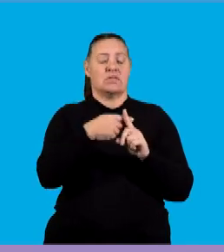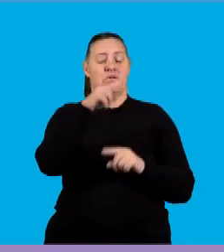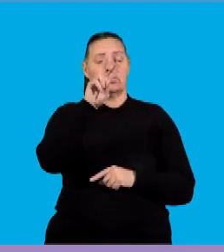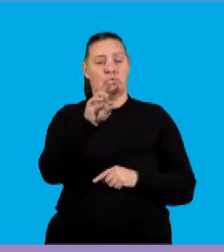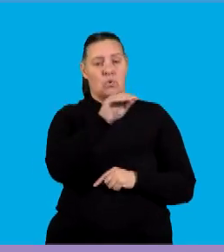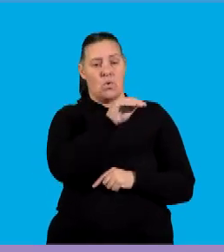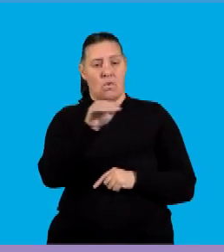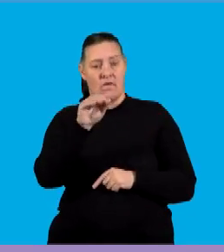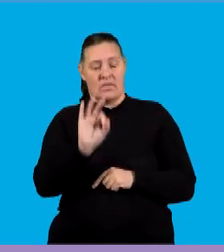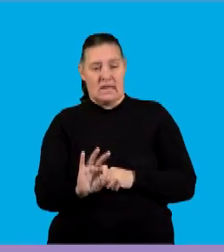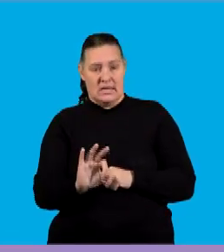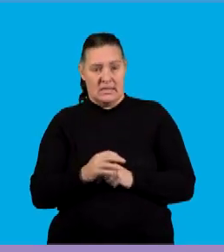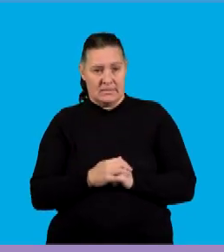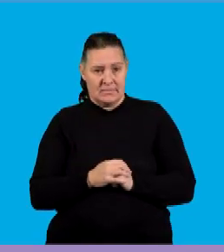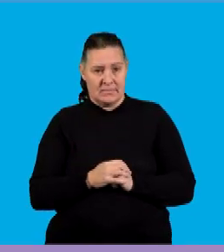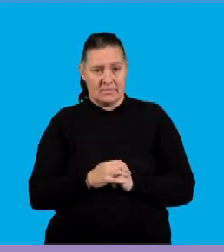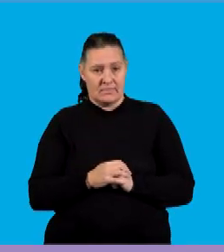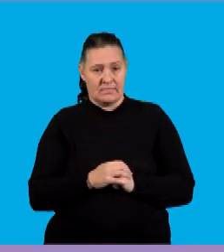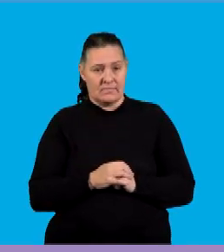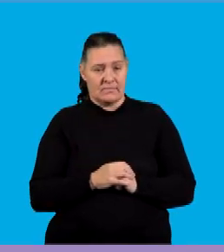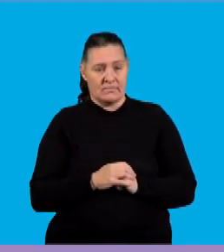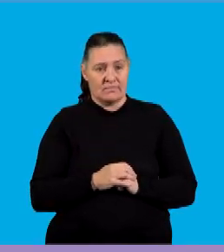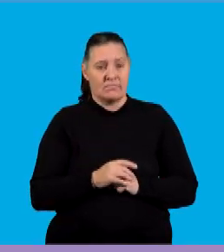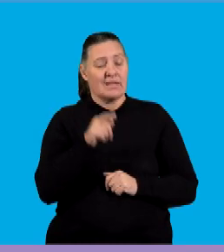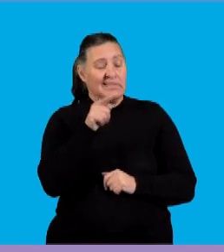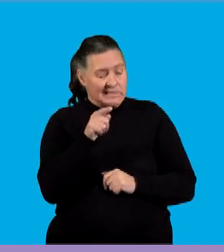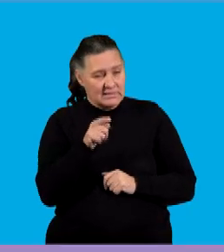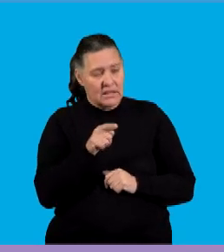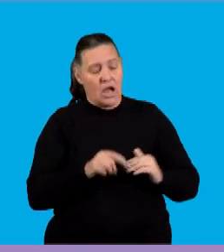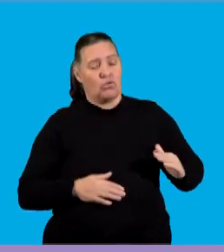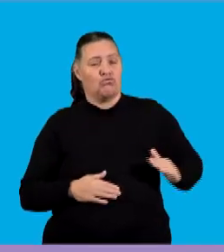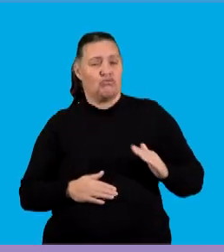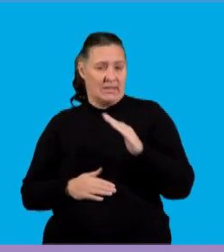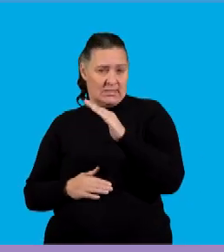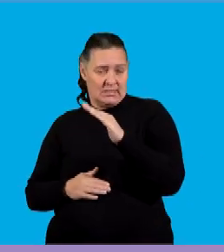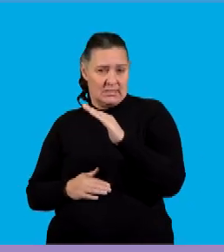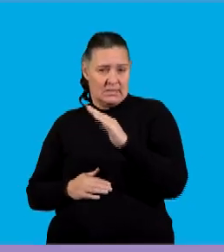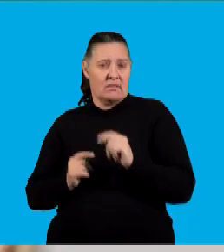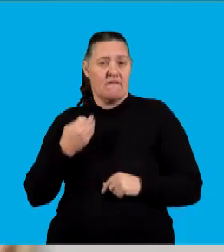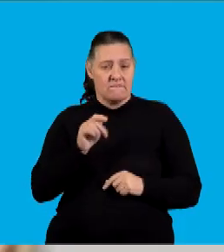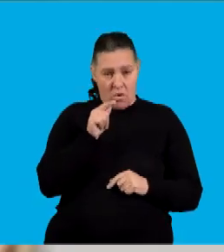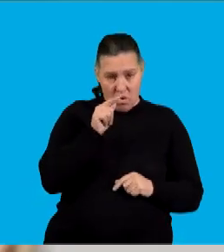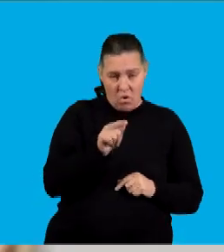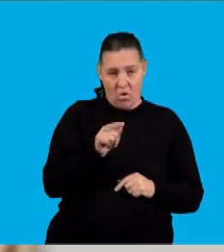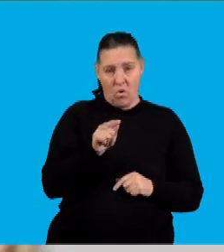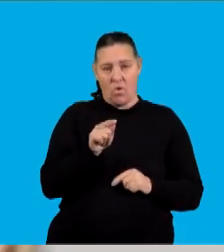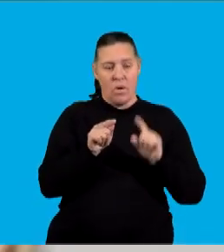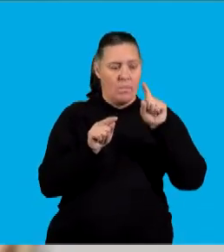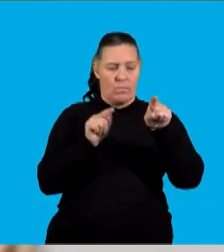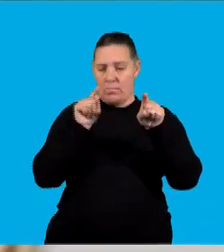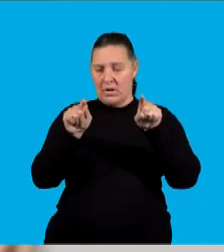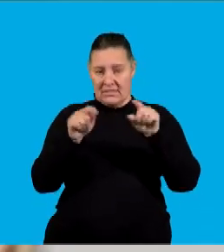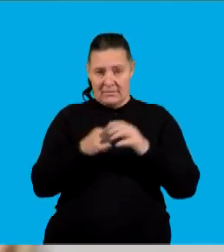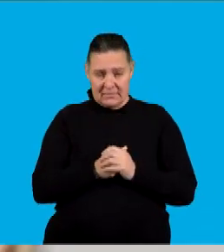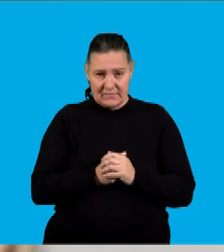that, of course, is the gradient for those 2 points. Let's look at the